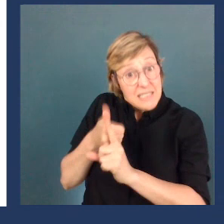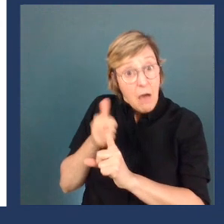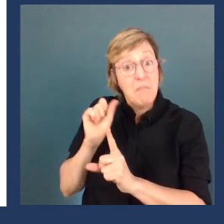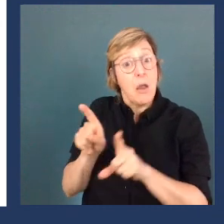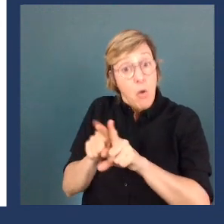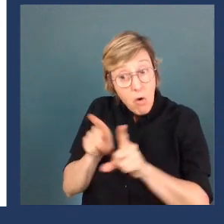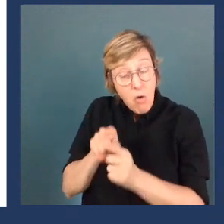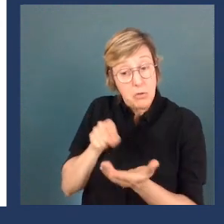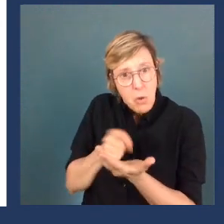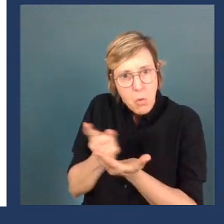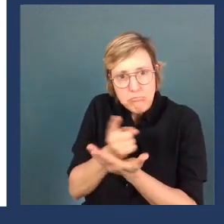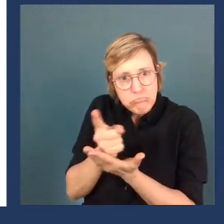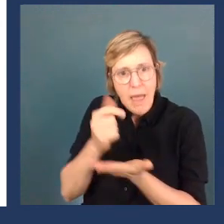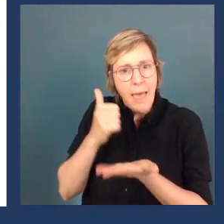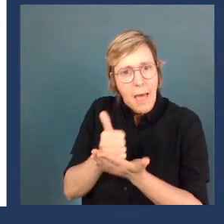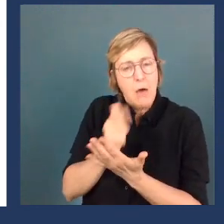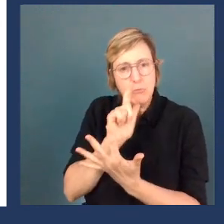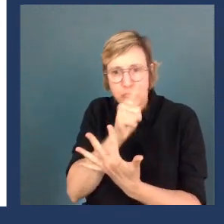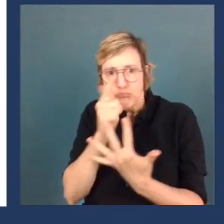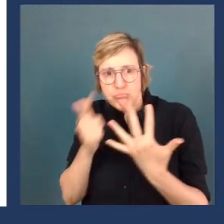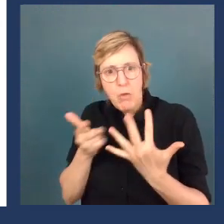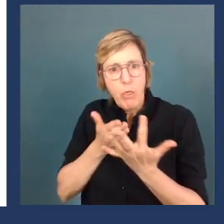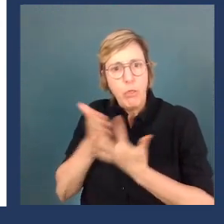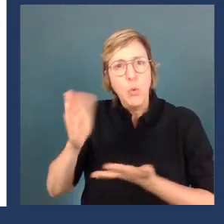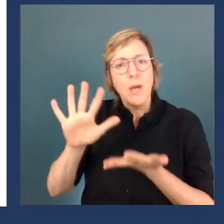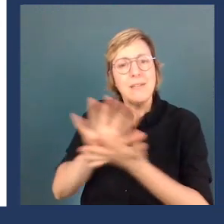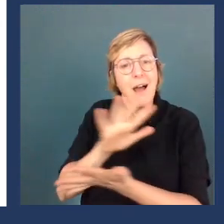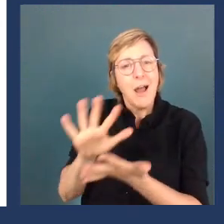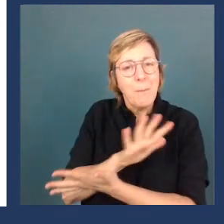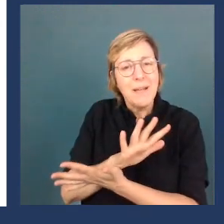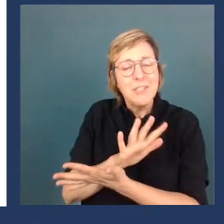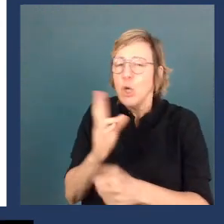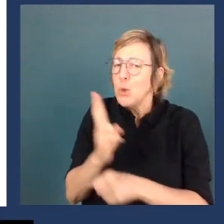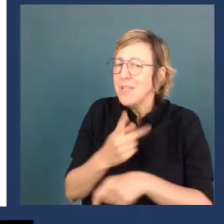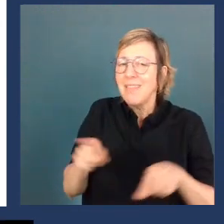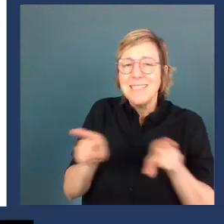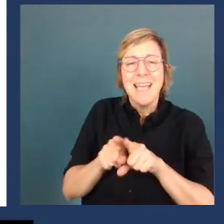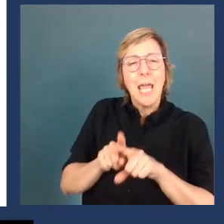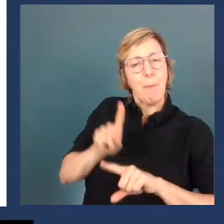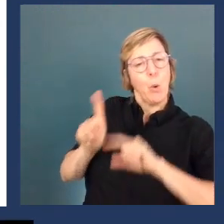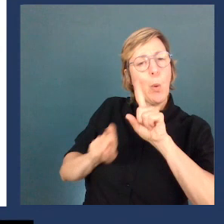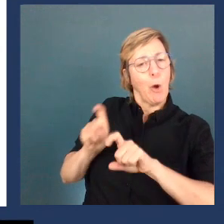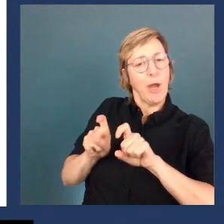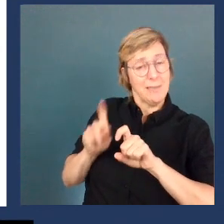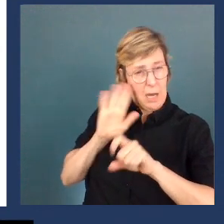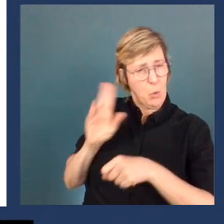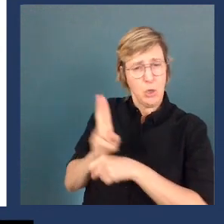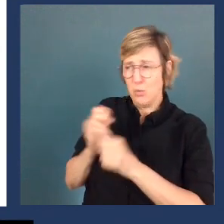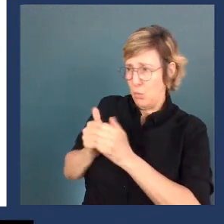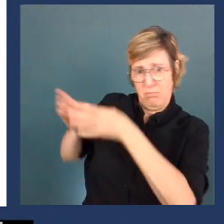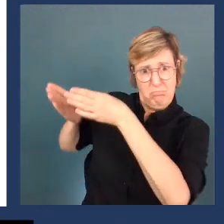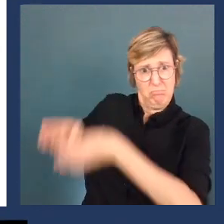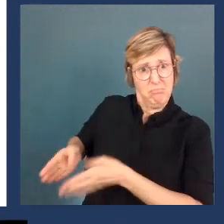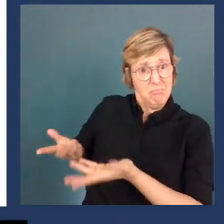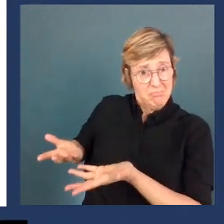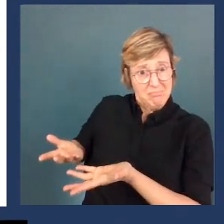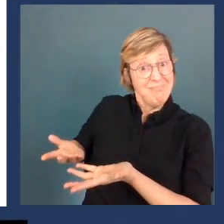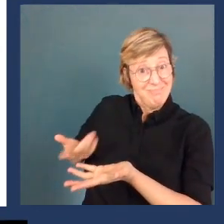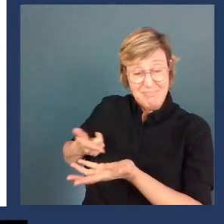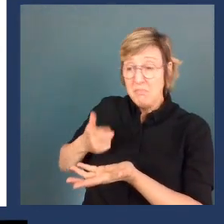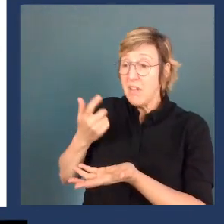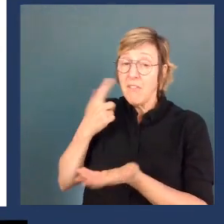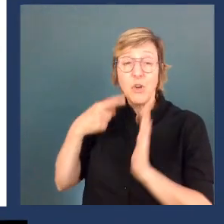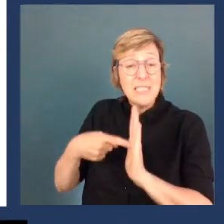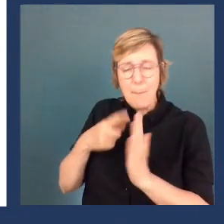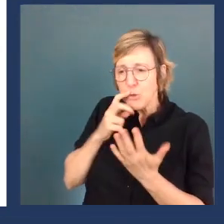document using the same kinds of queries that you would use with a human being, with your test reader or writer. Whether that is to go to a particular question